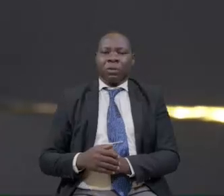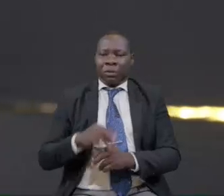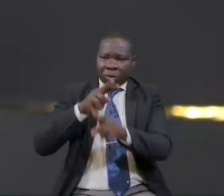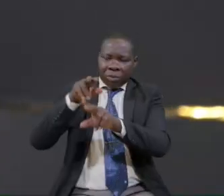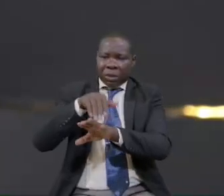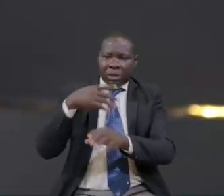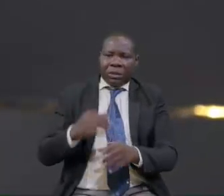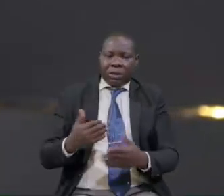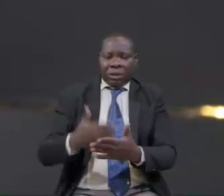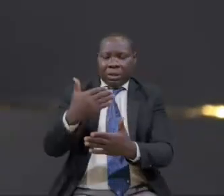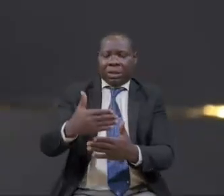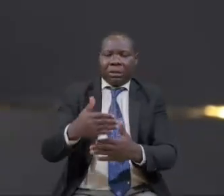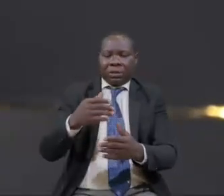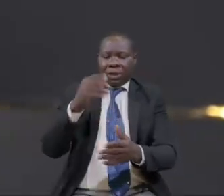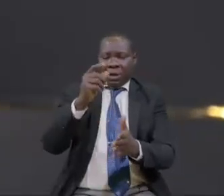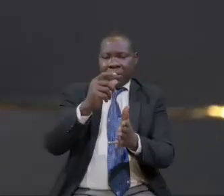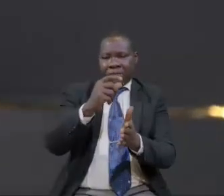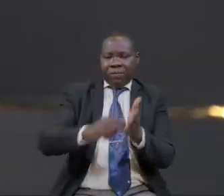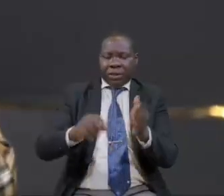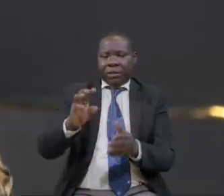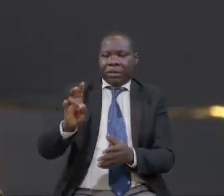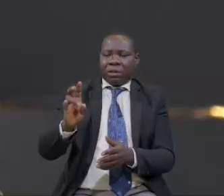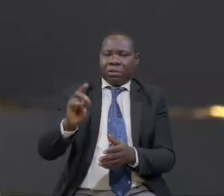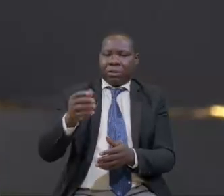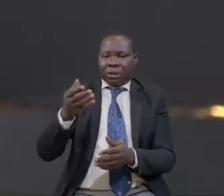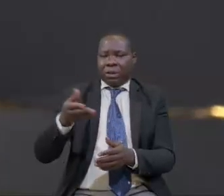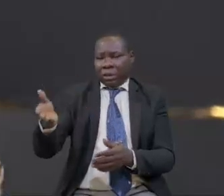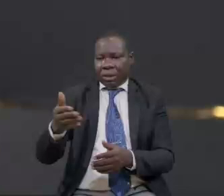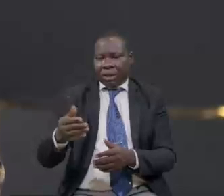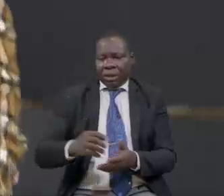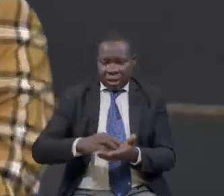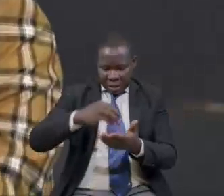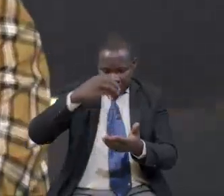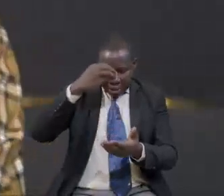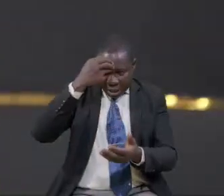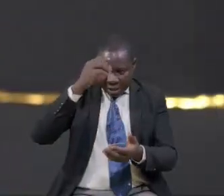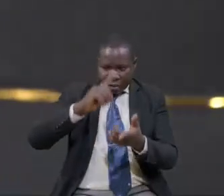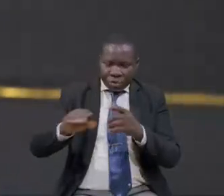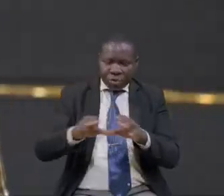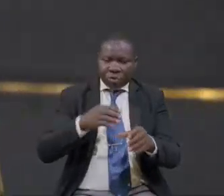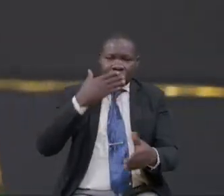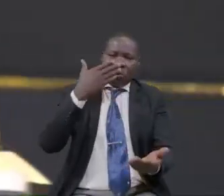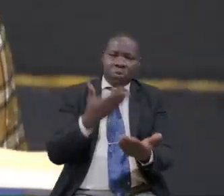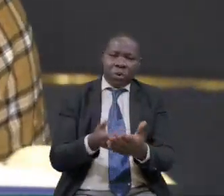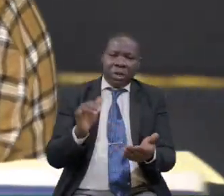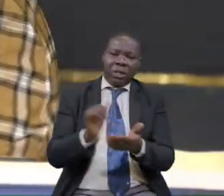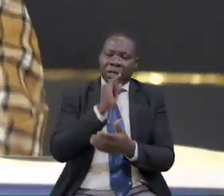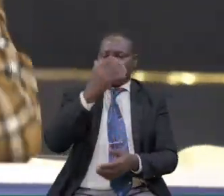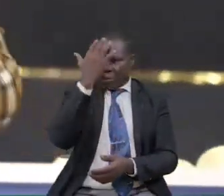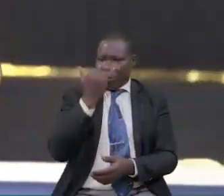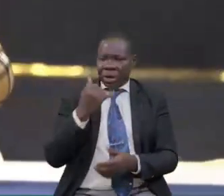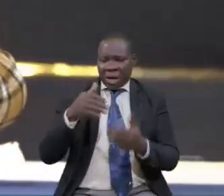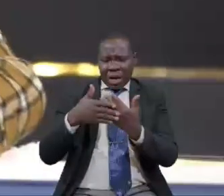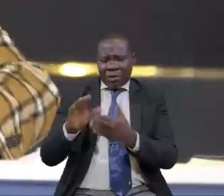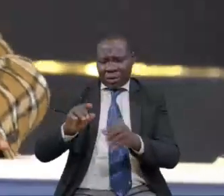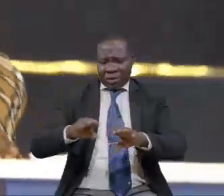17 there. It says, learn to do well. That's why after you have given your life to the